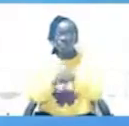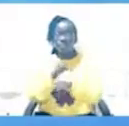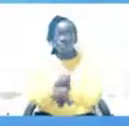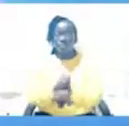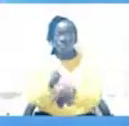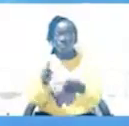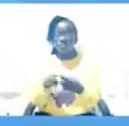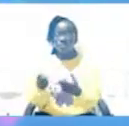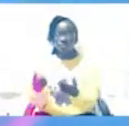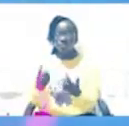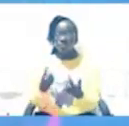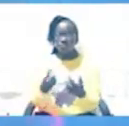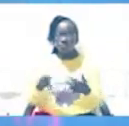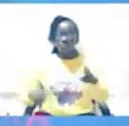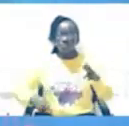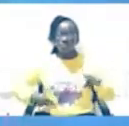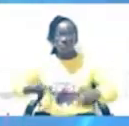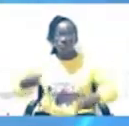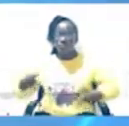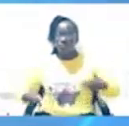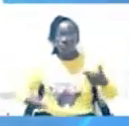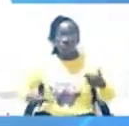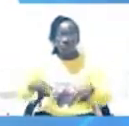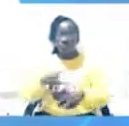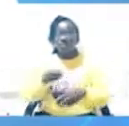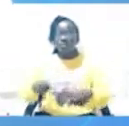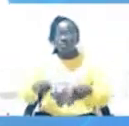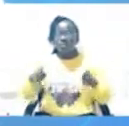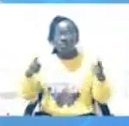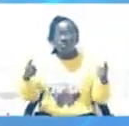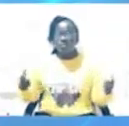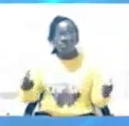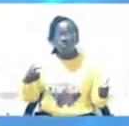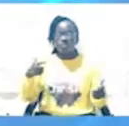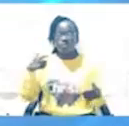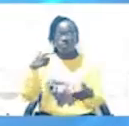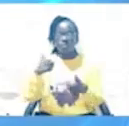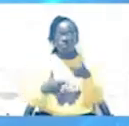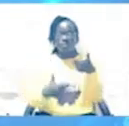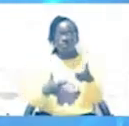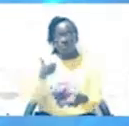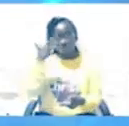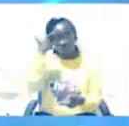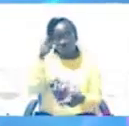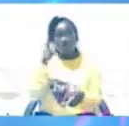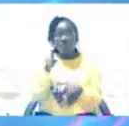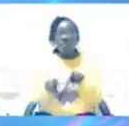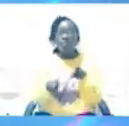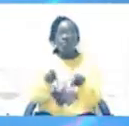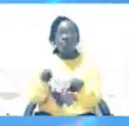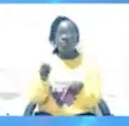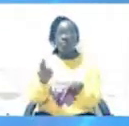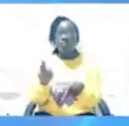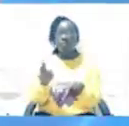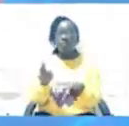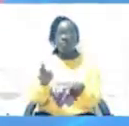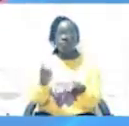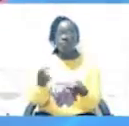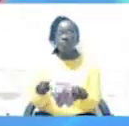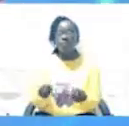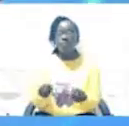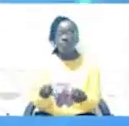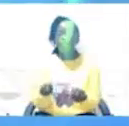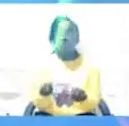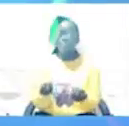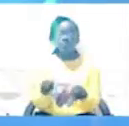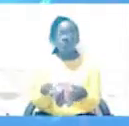restoration and great grace for the people of this land. Grant, O God,